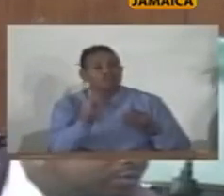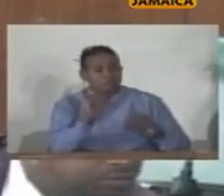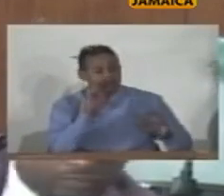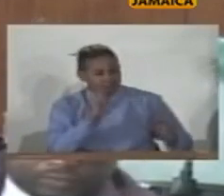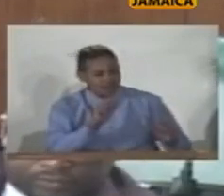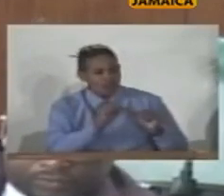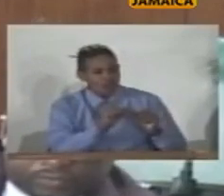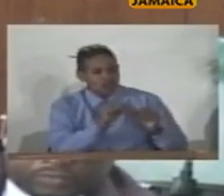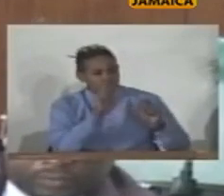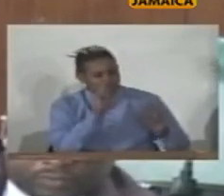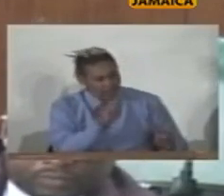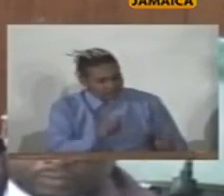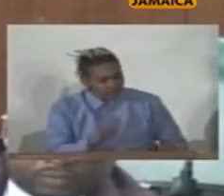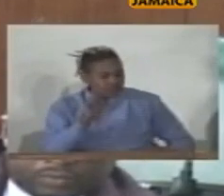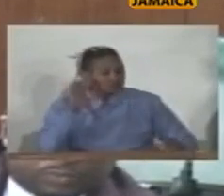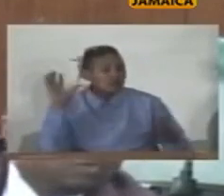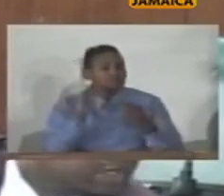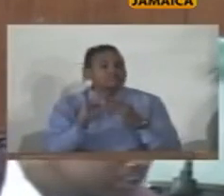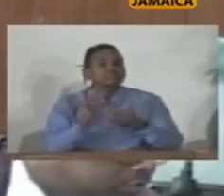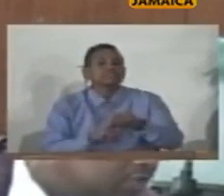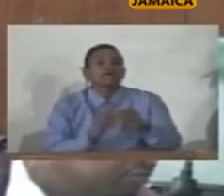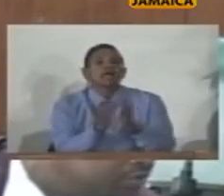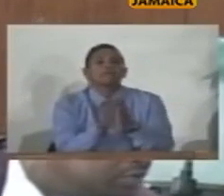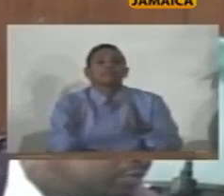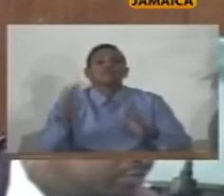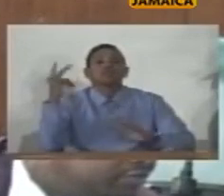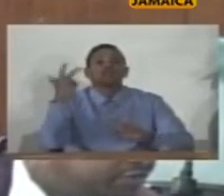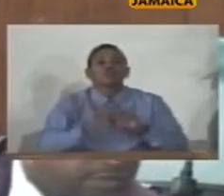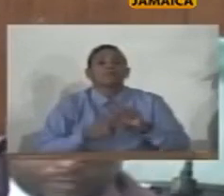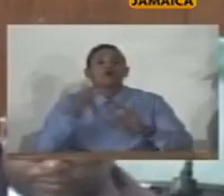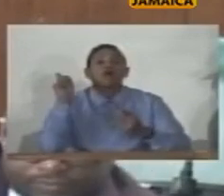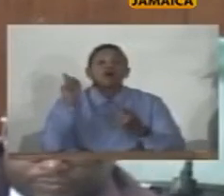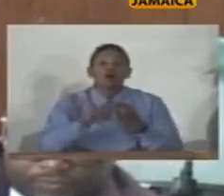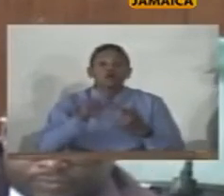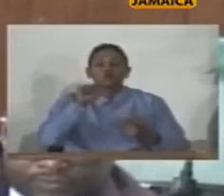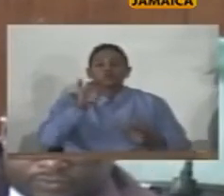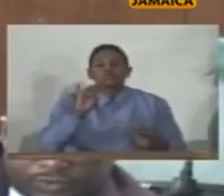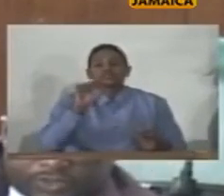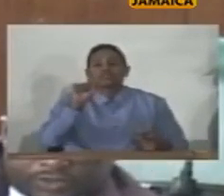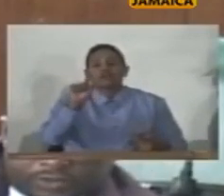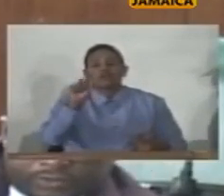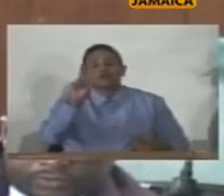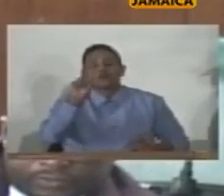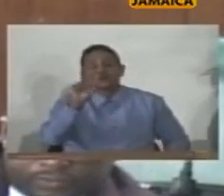in force for a period of 3 months until the 27th day of April